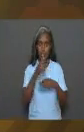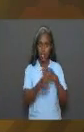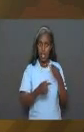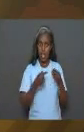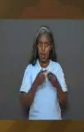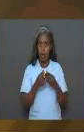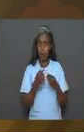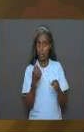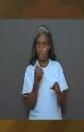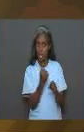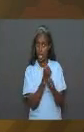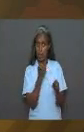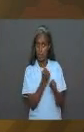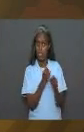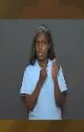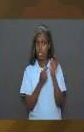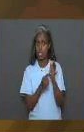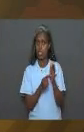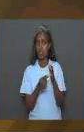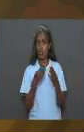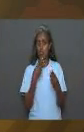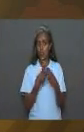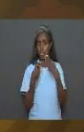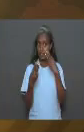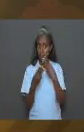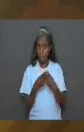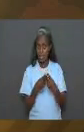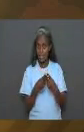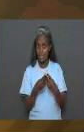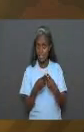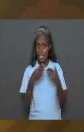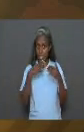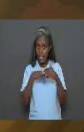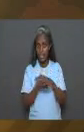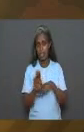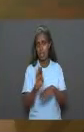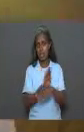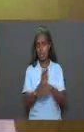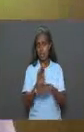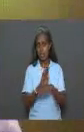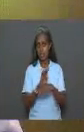about applications of mathematics in business.